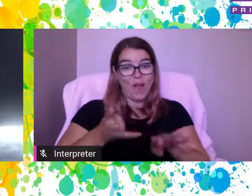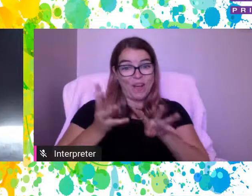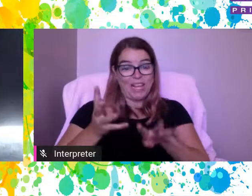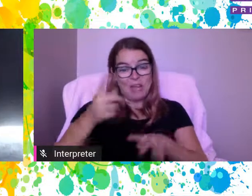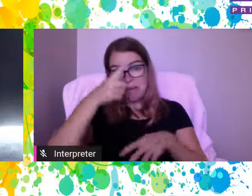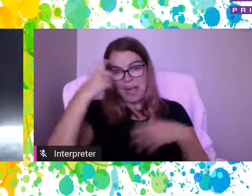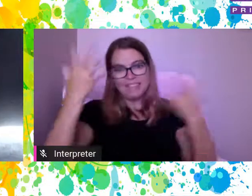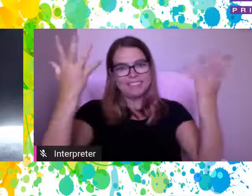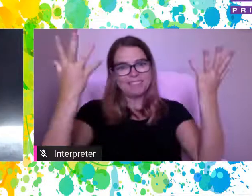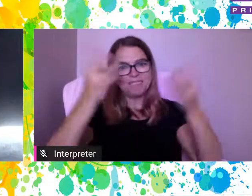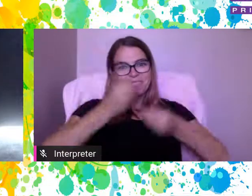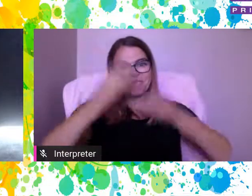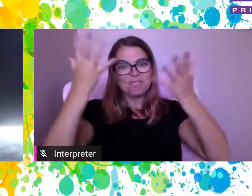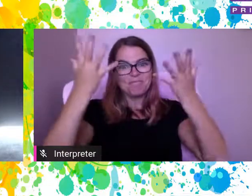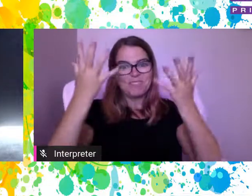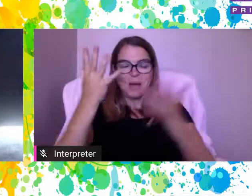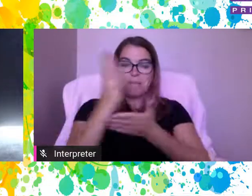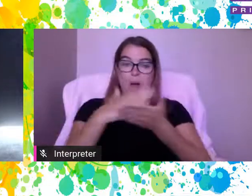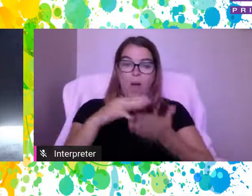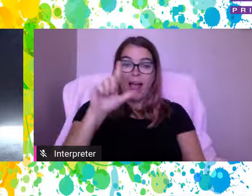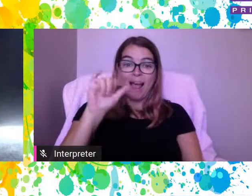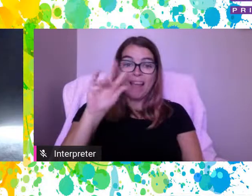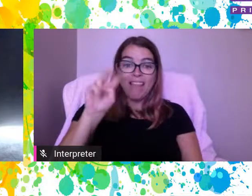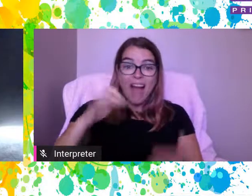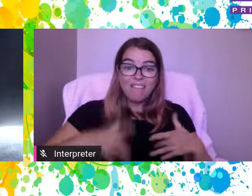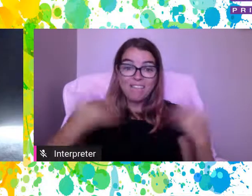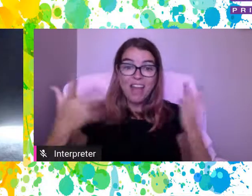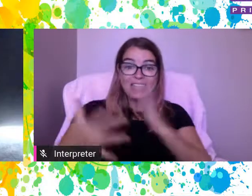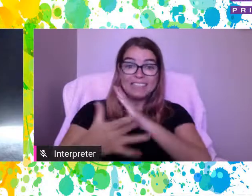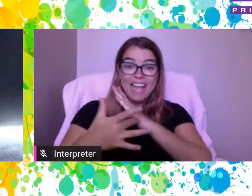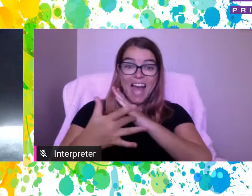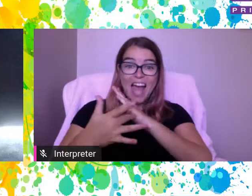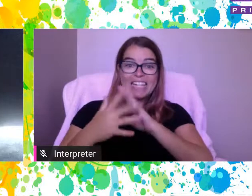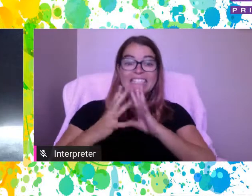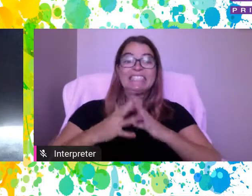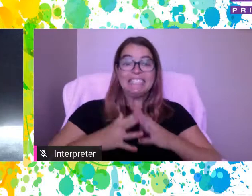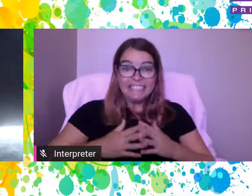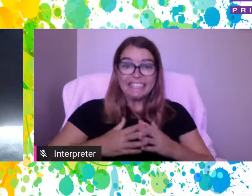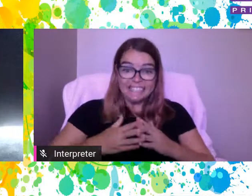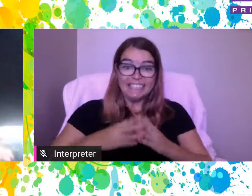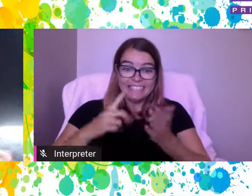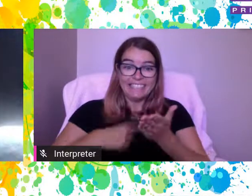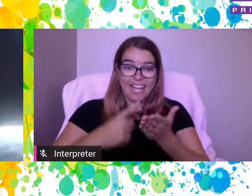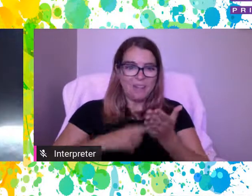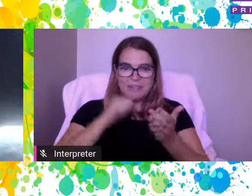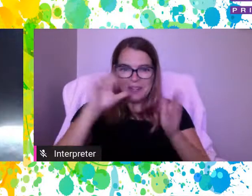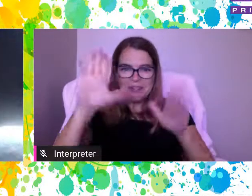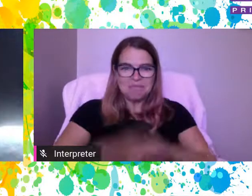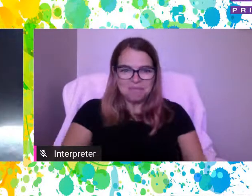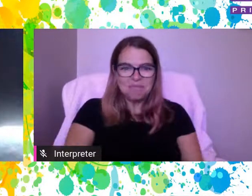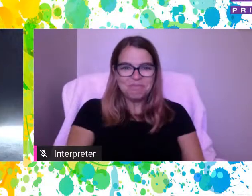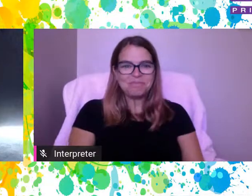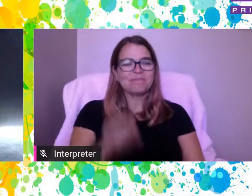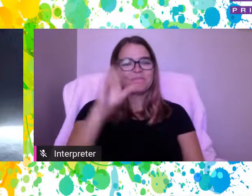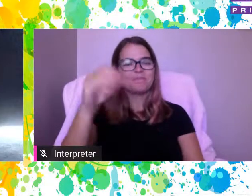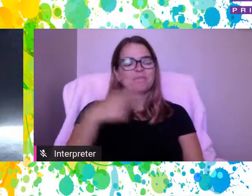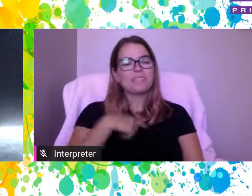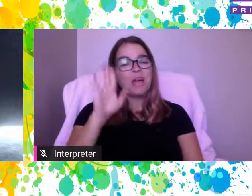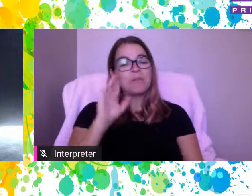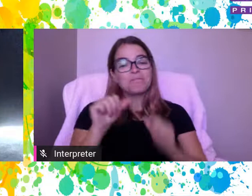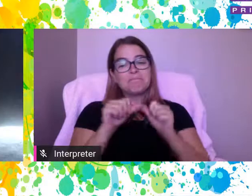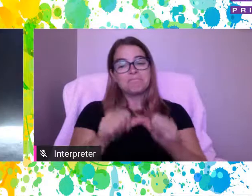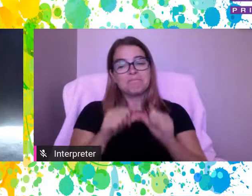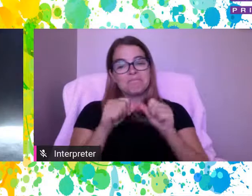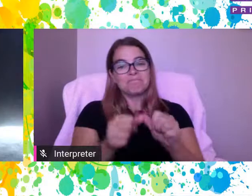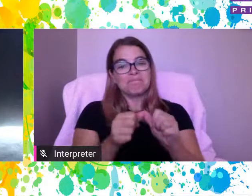of doing live events, is that sometimes things go a little bit haywire. So I am continuing to talk and